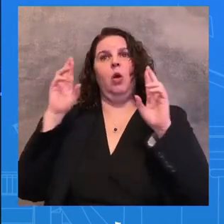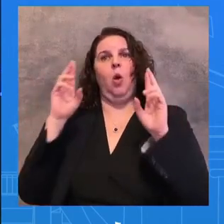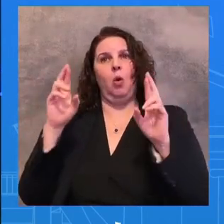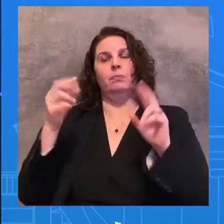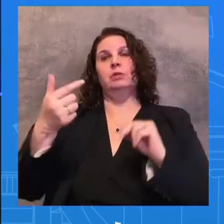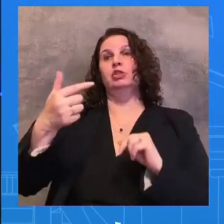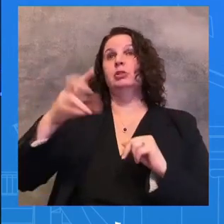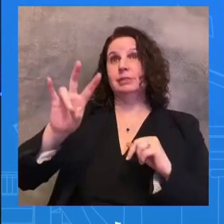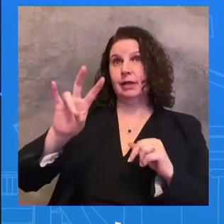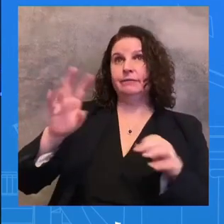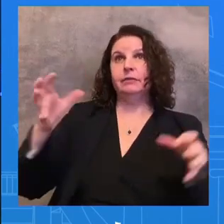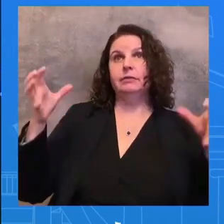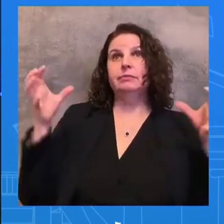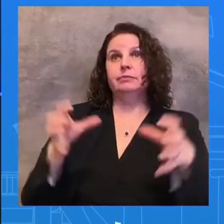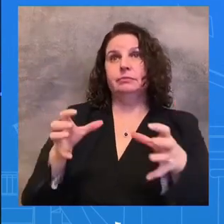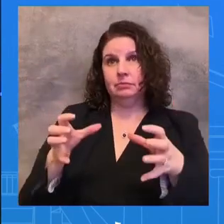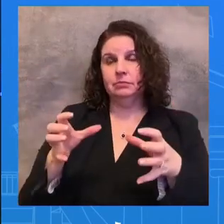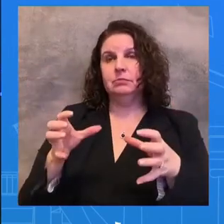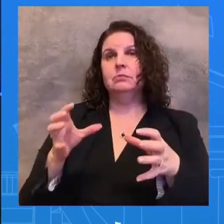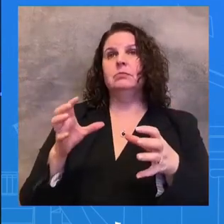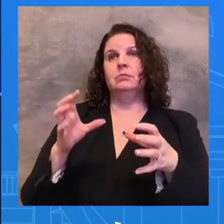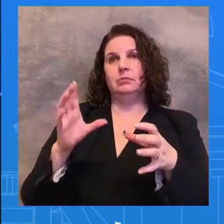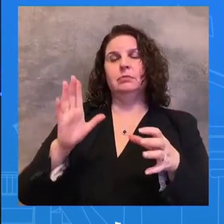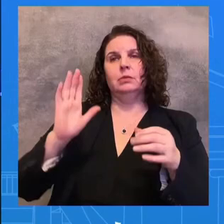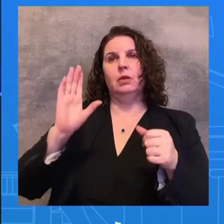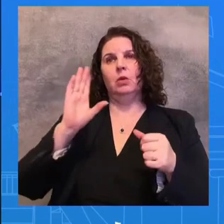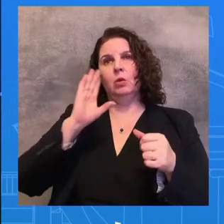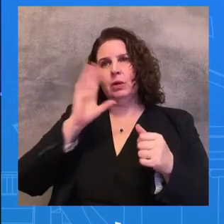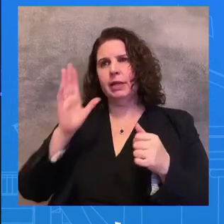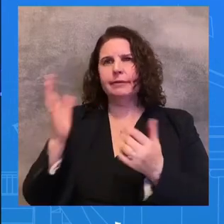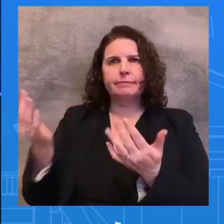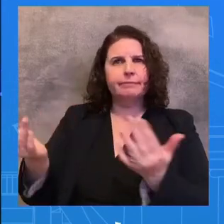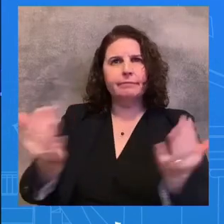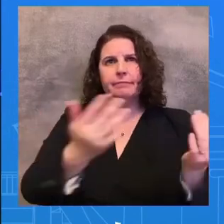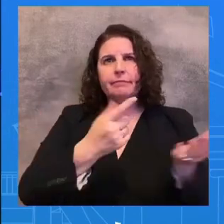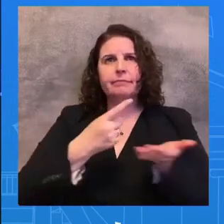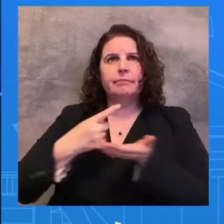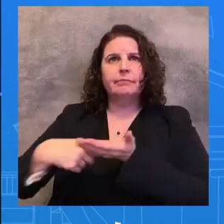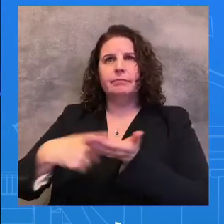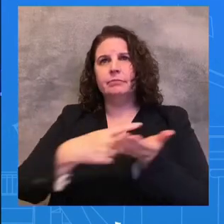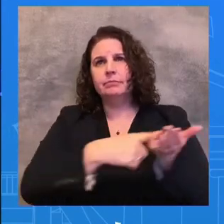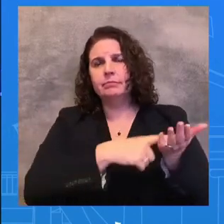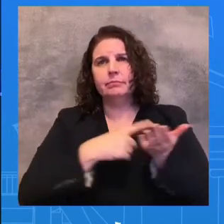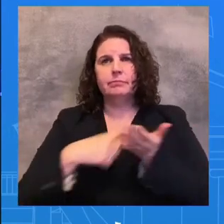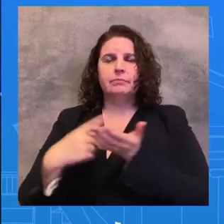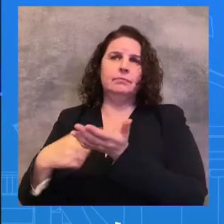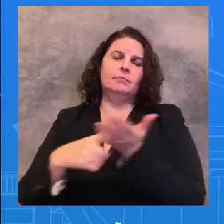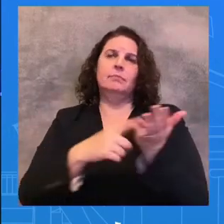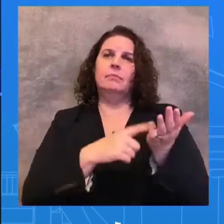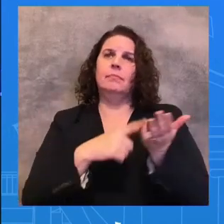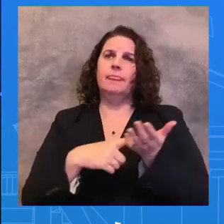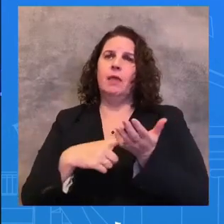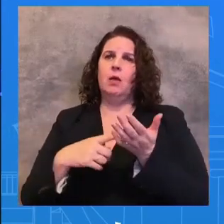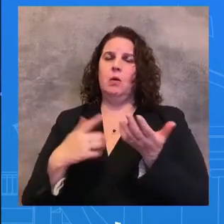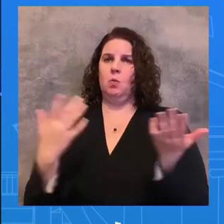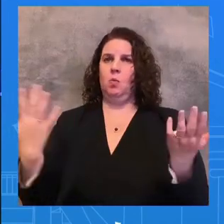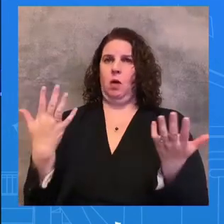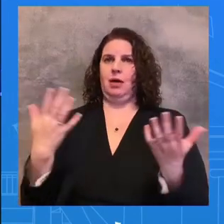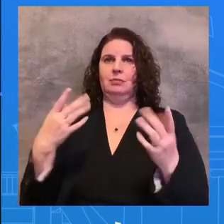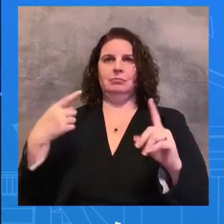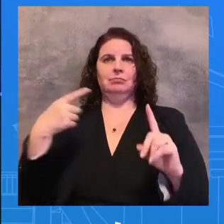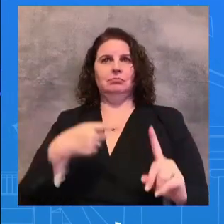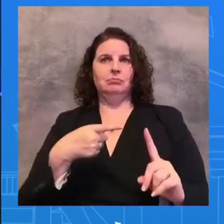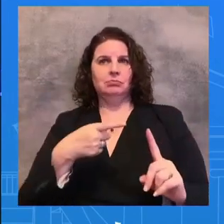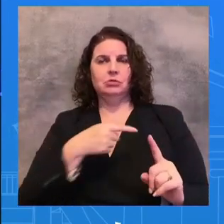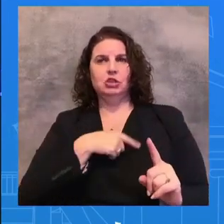to get a common picture of what the nature of the challenge is, get a common understanding of what the tools to deal